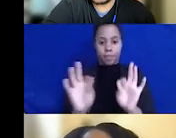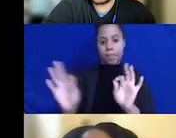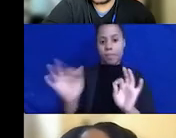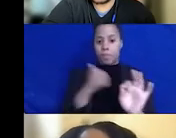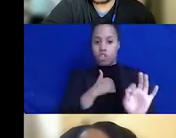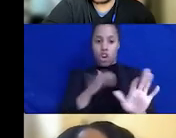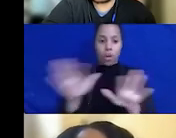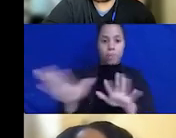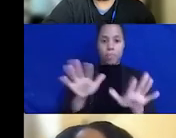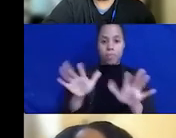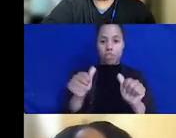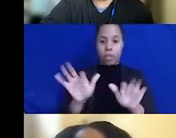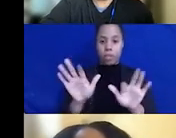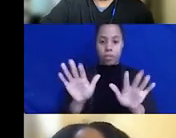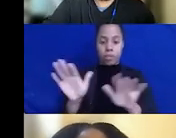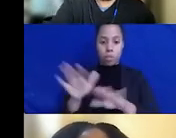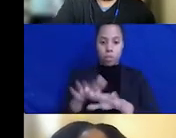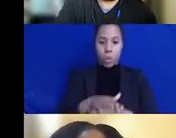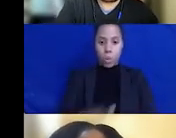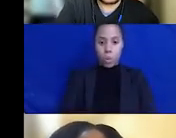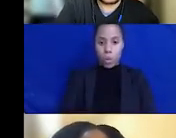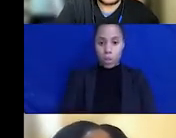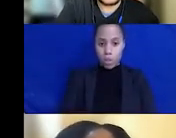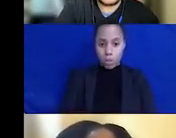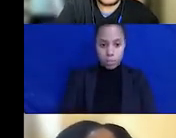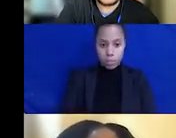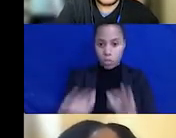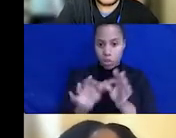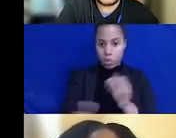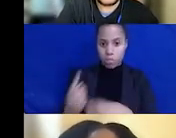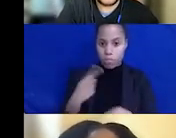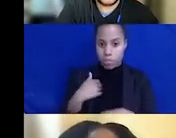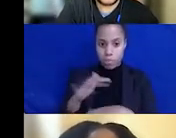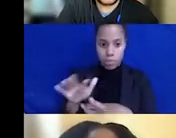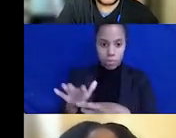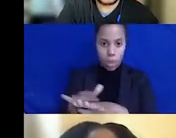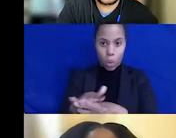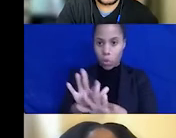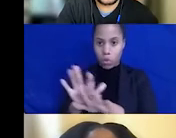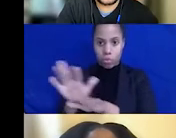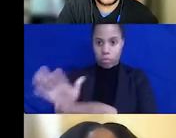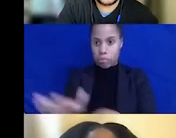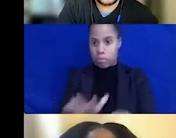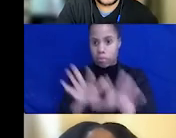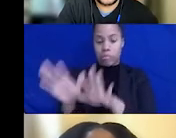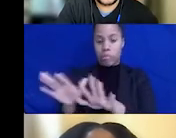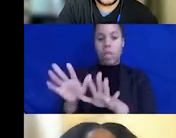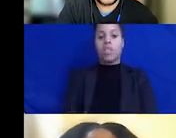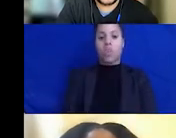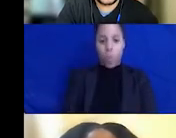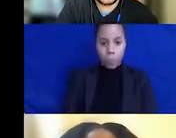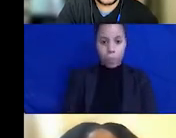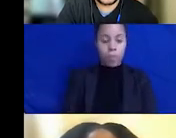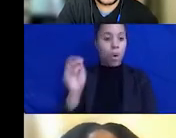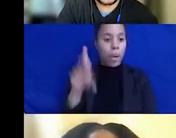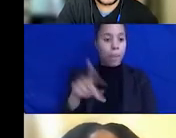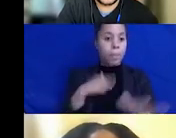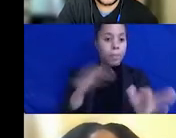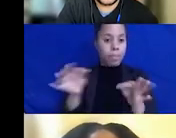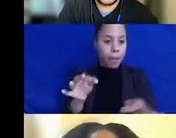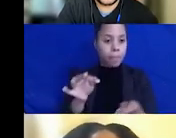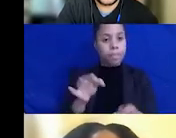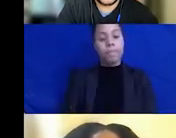will go slower. The interpreter is talking to me. So yes, as Myaisha explained, following